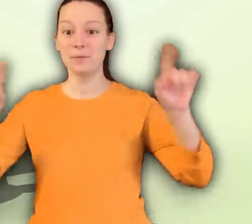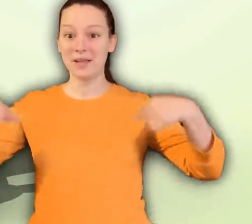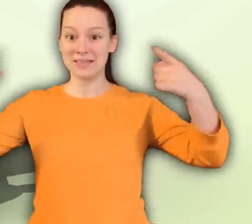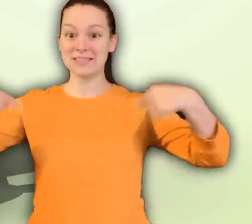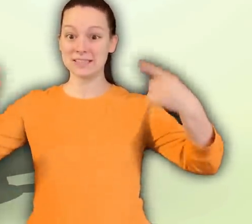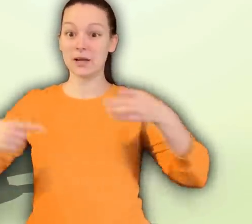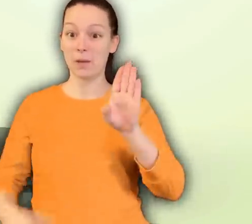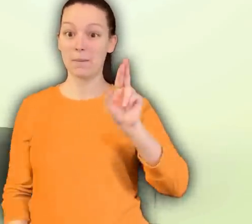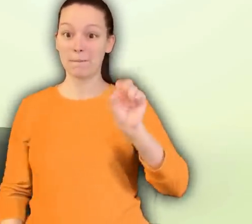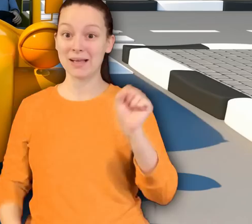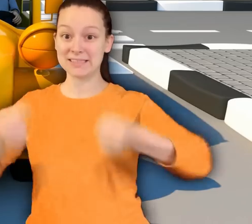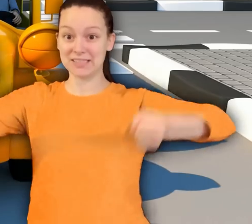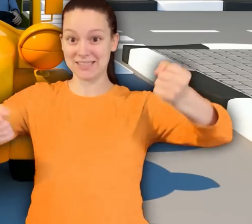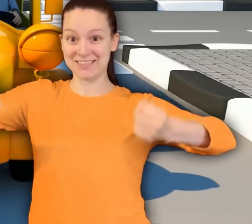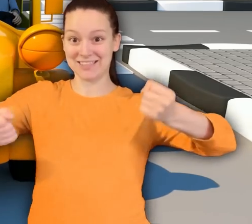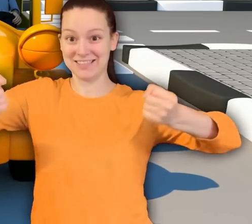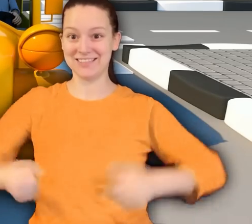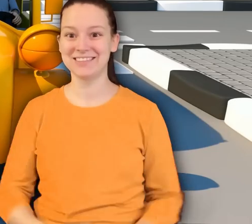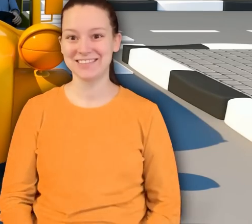the wheels on the bus